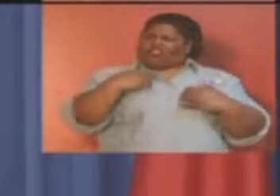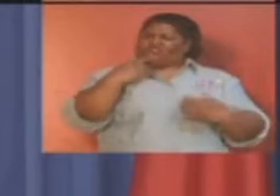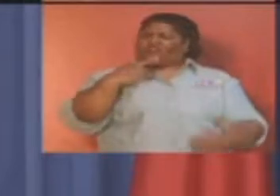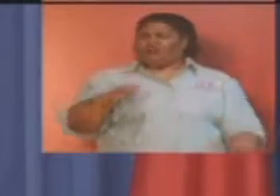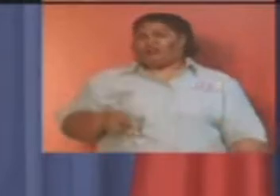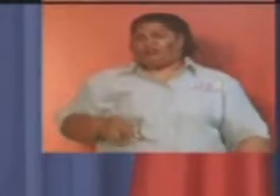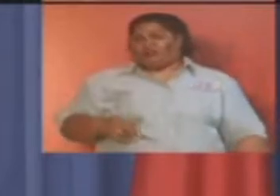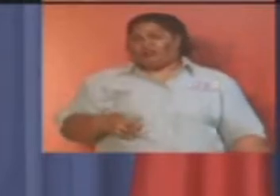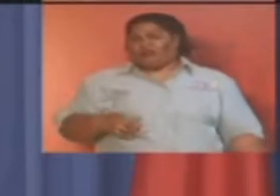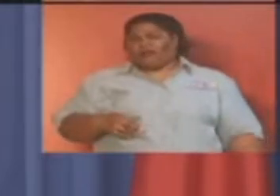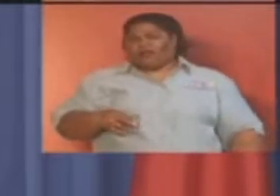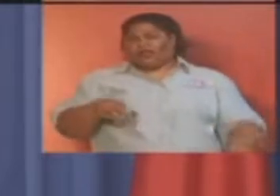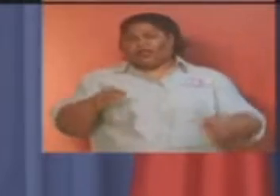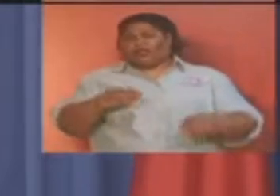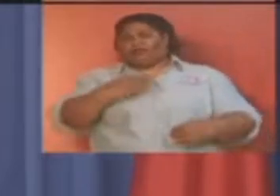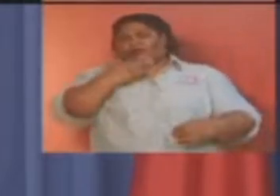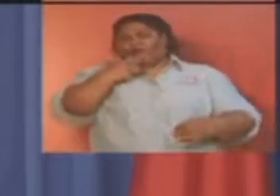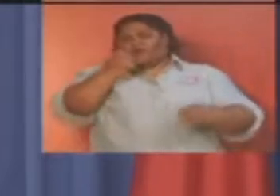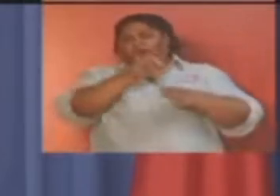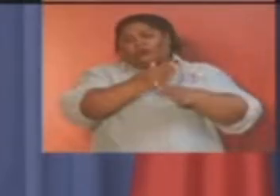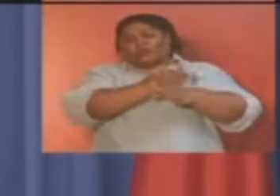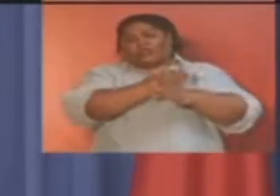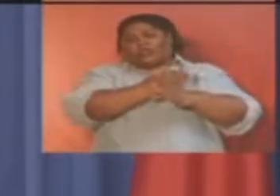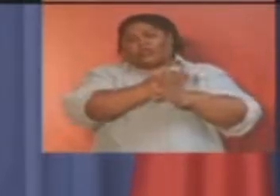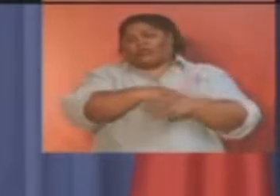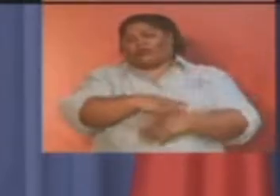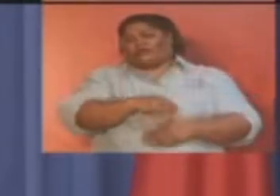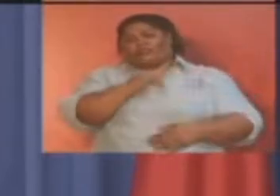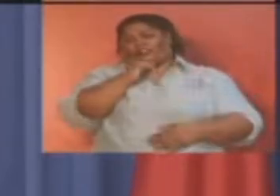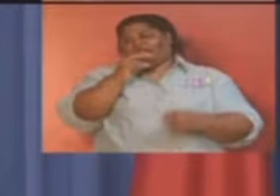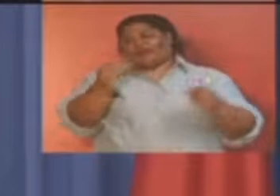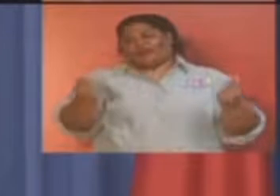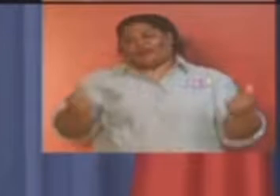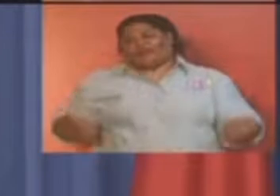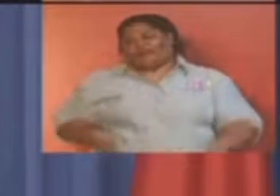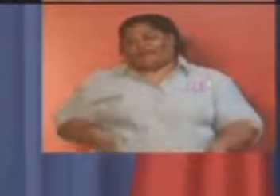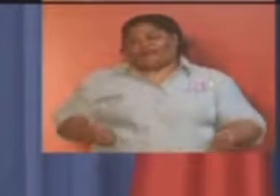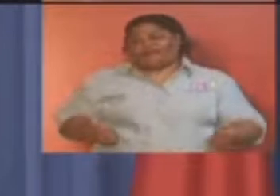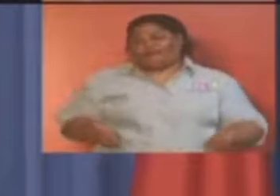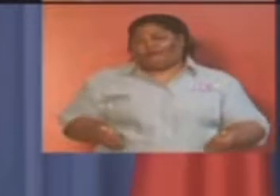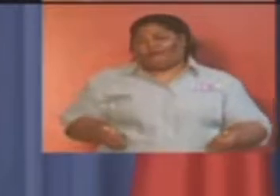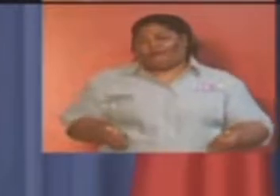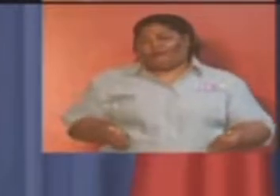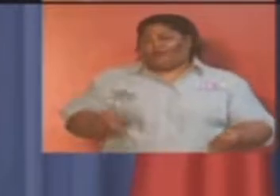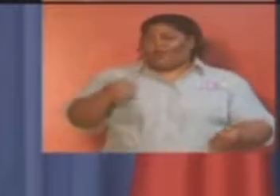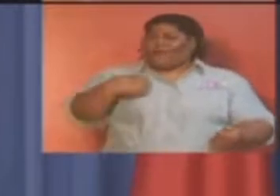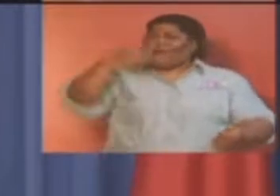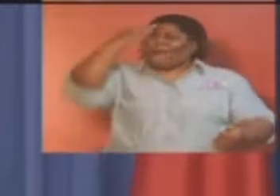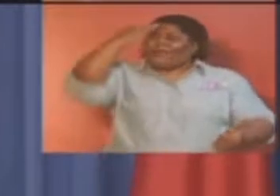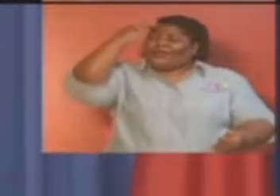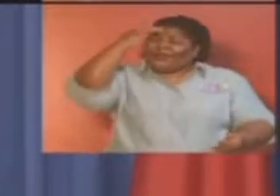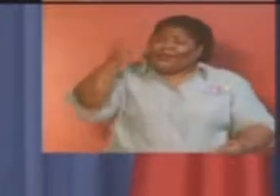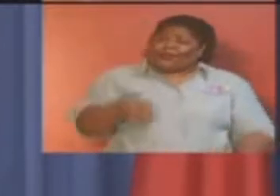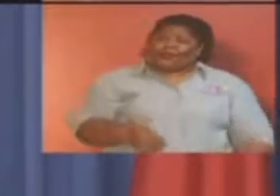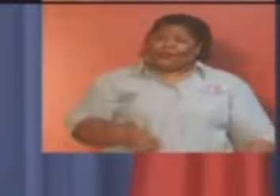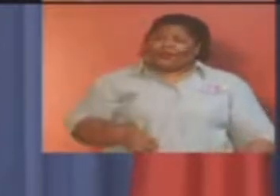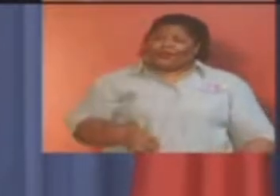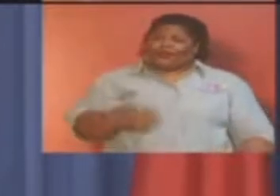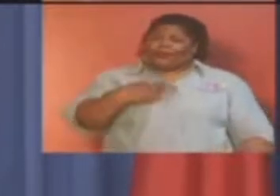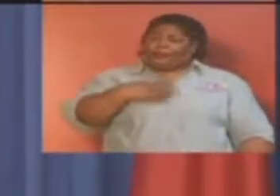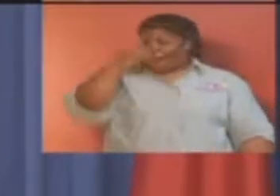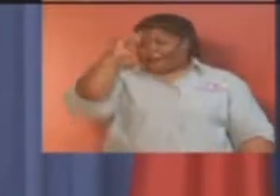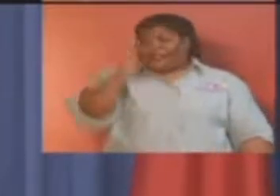time. And I know that we can do this. I know that we can make